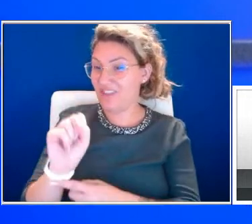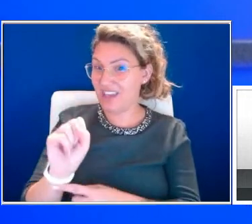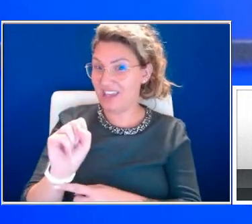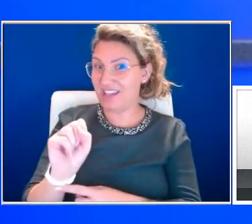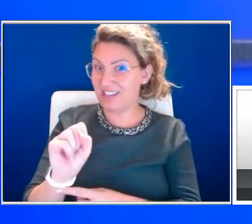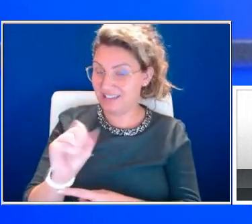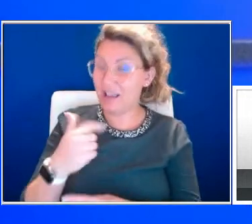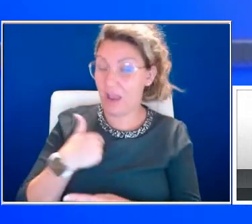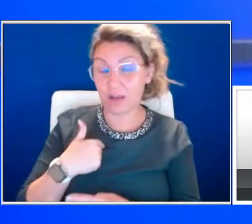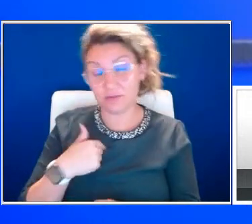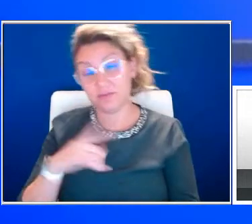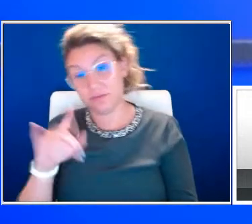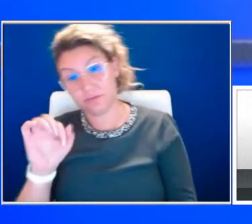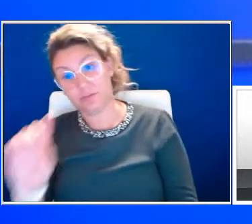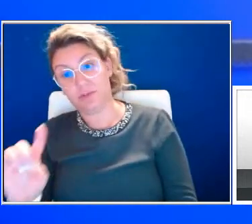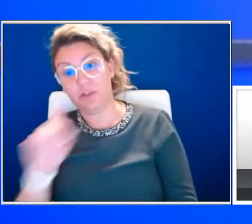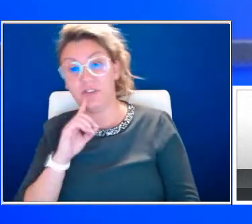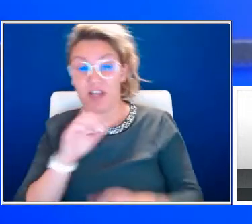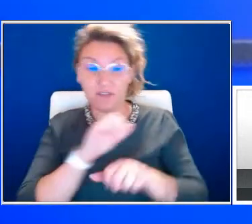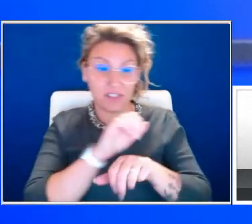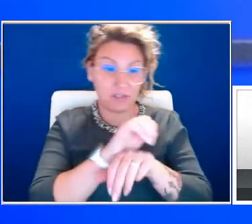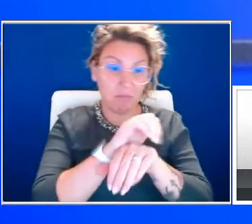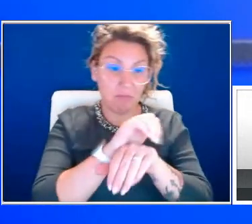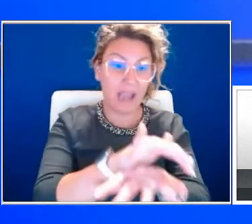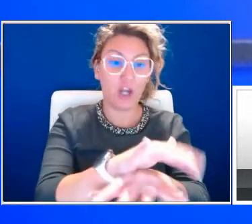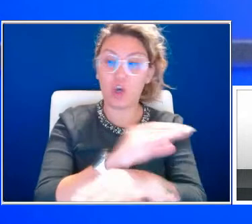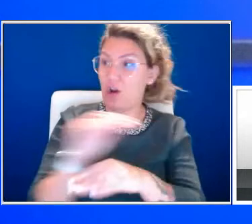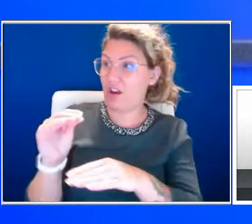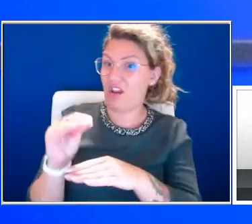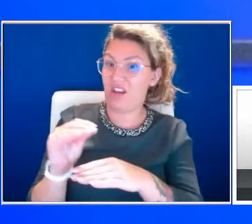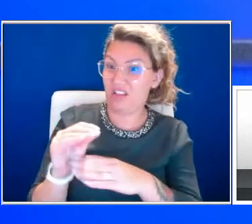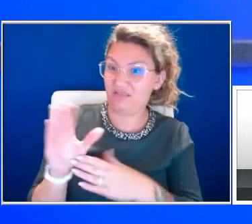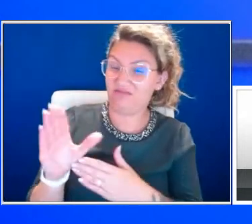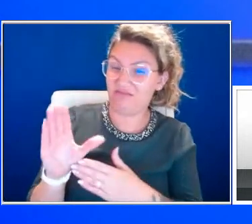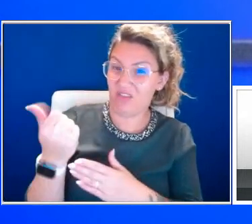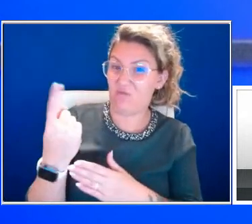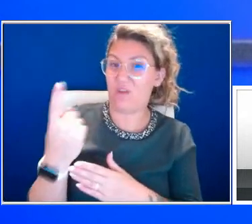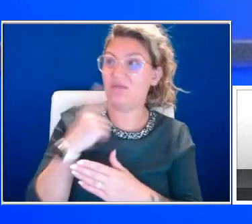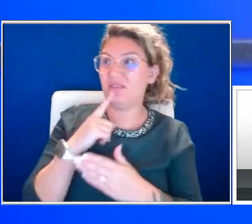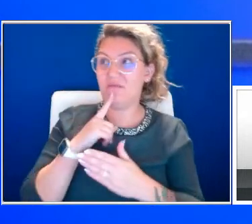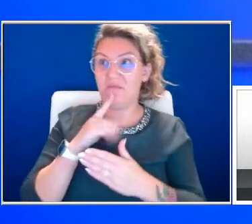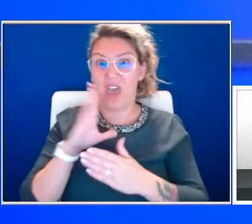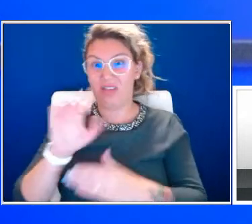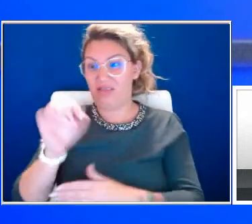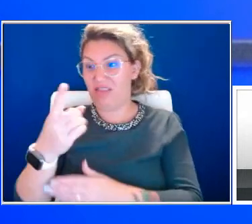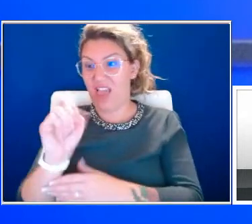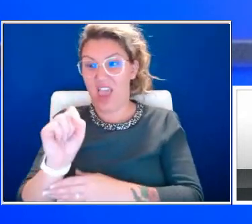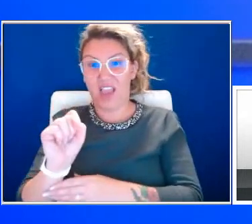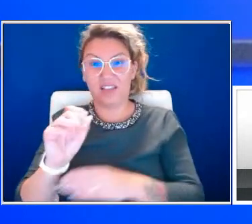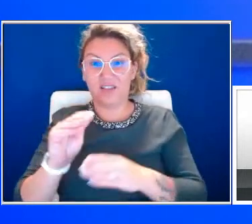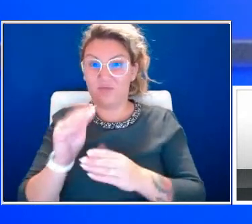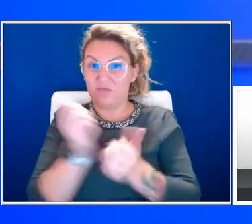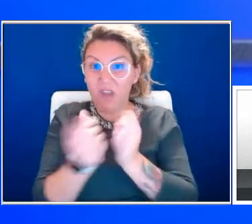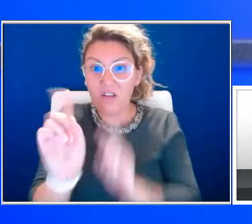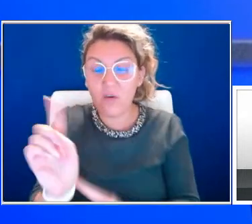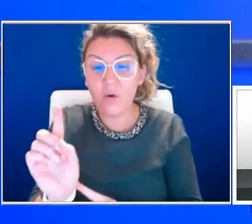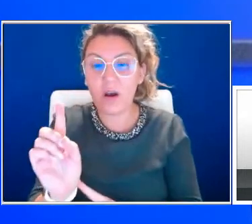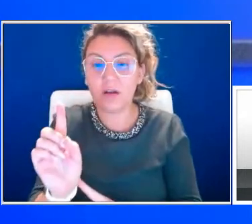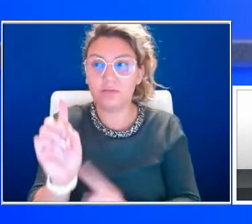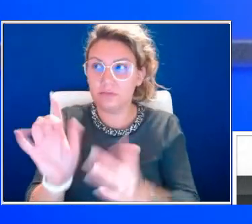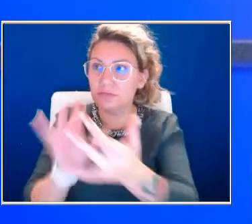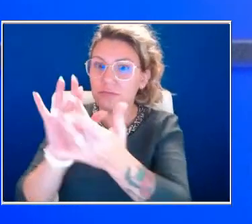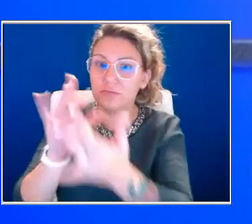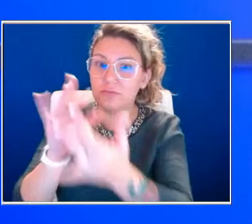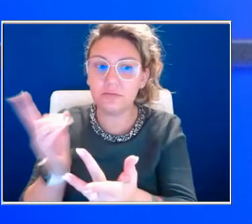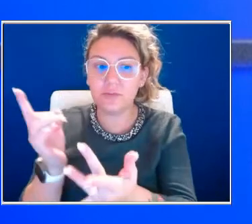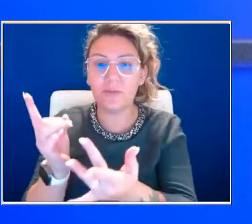and the larger ones, and they were all over my legs. That you get to someone. I mean, first of all, I guess you would